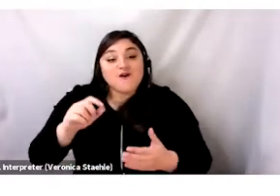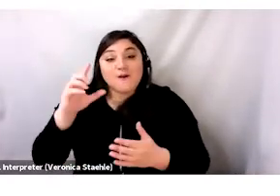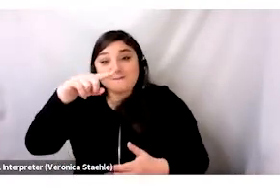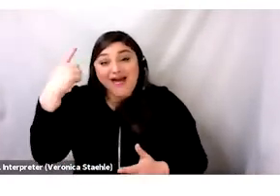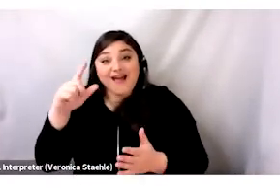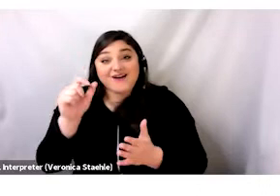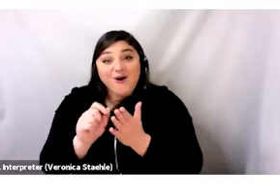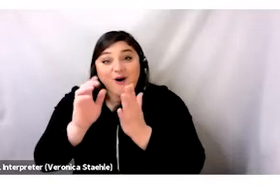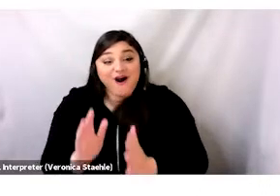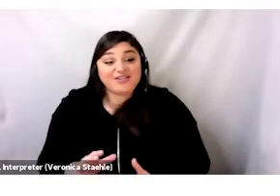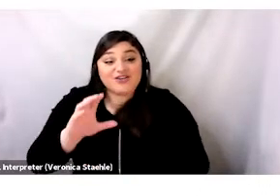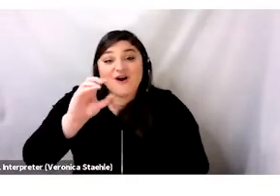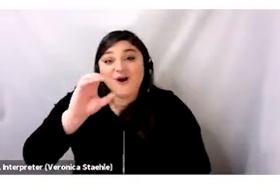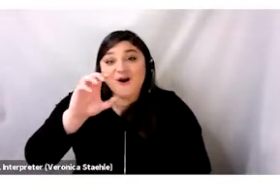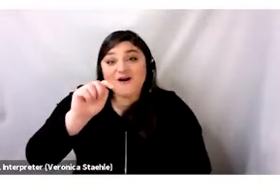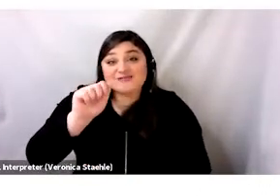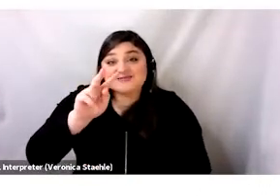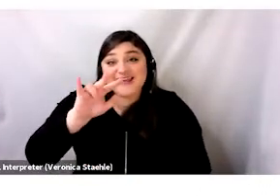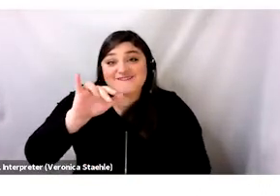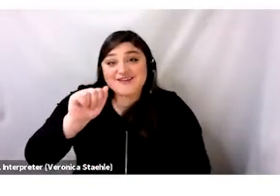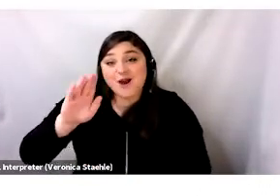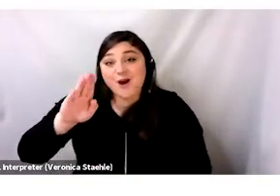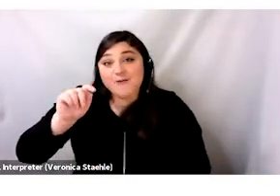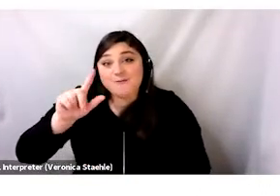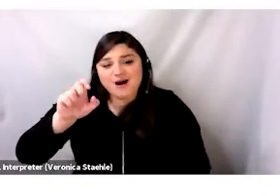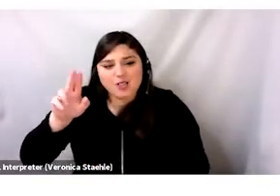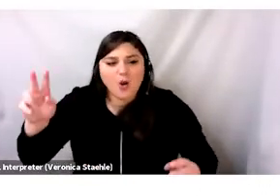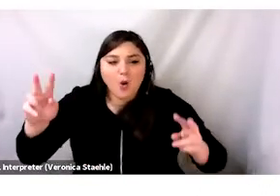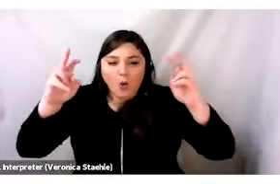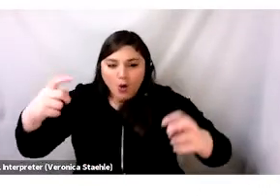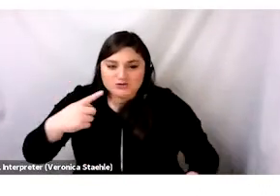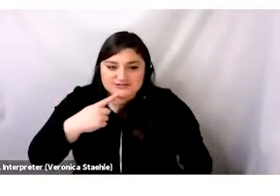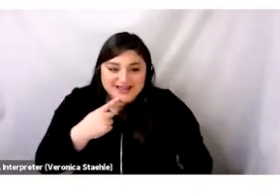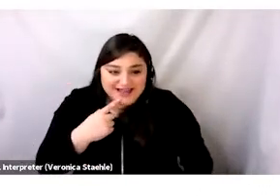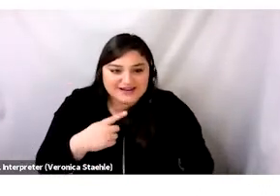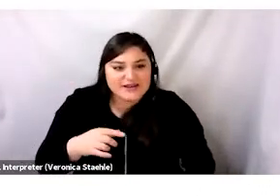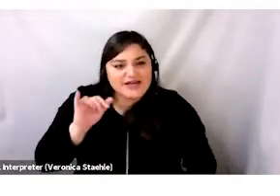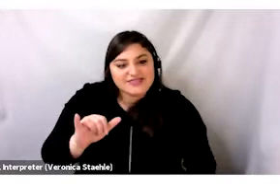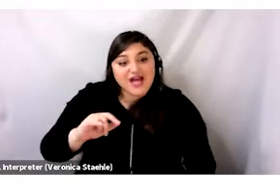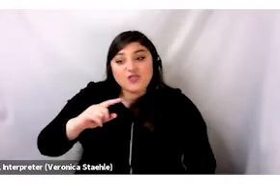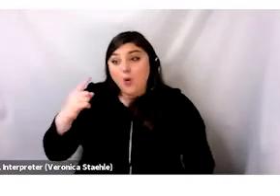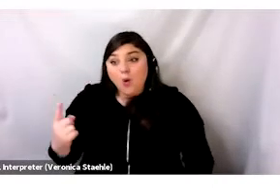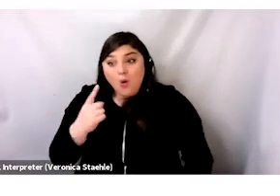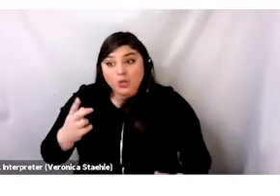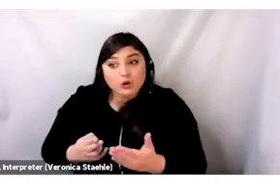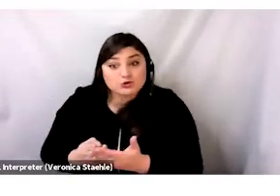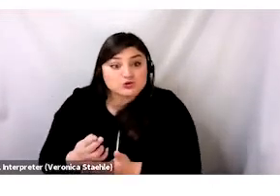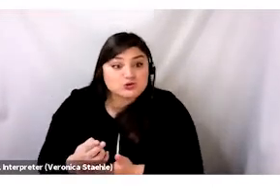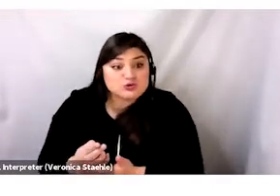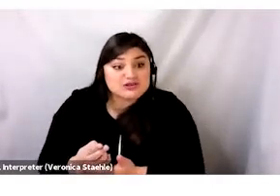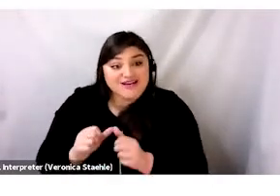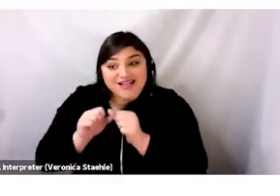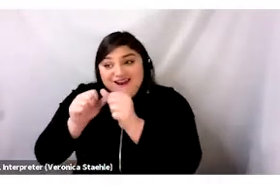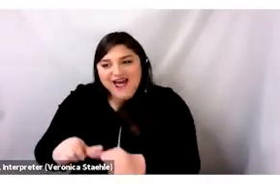too fixated on the past or too attached to a particular future outcome, we may lose sight of